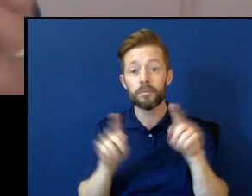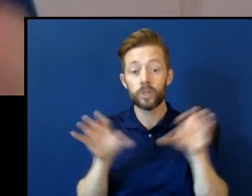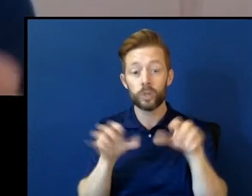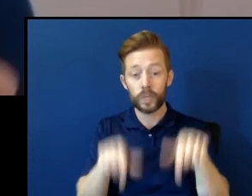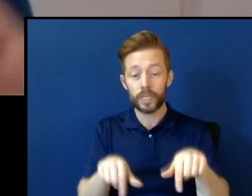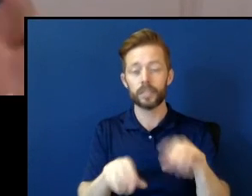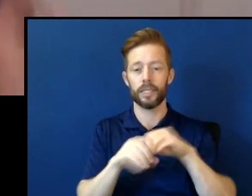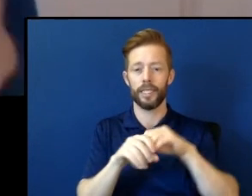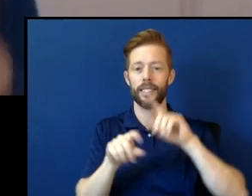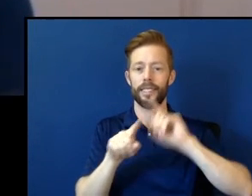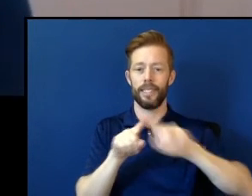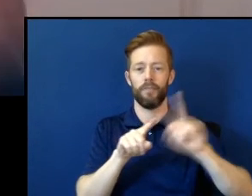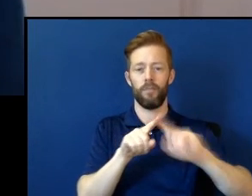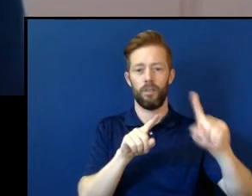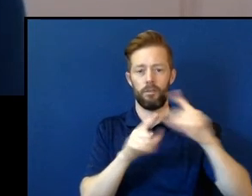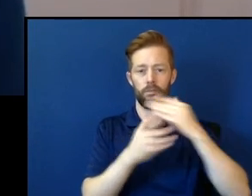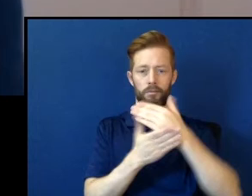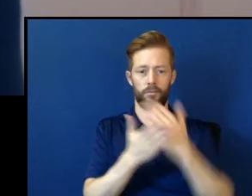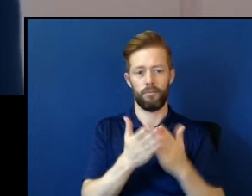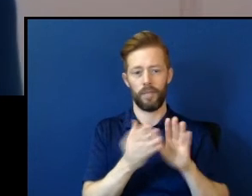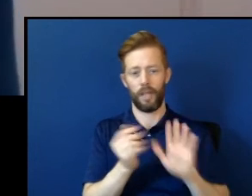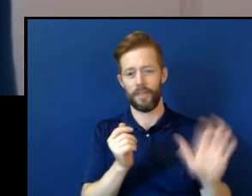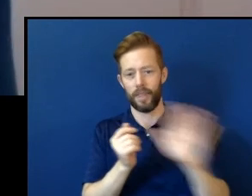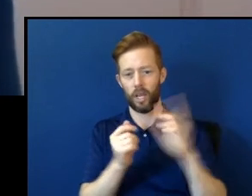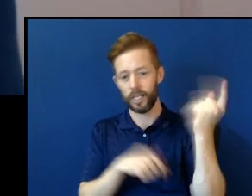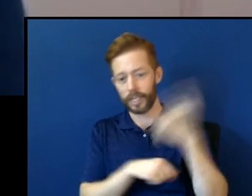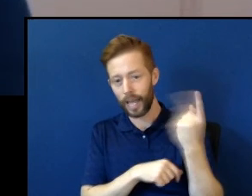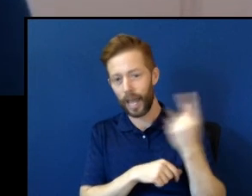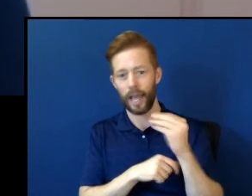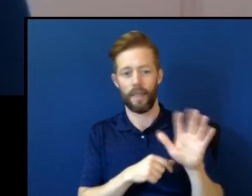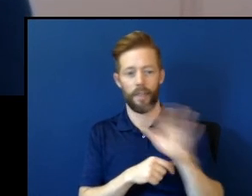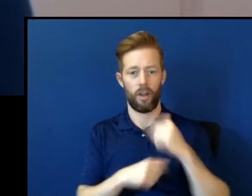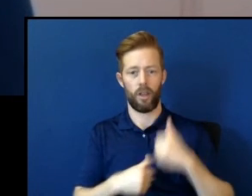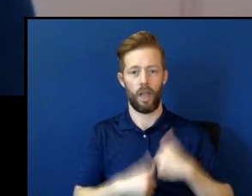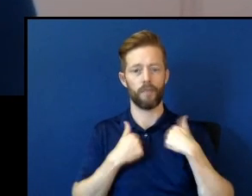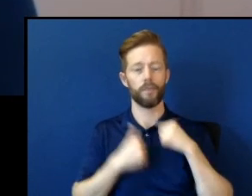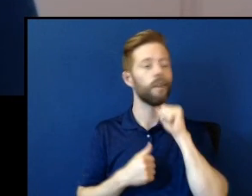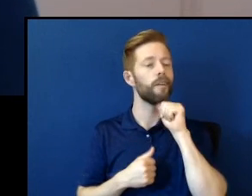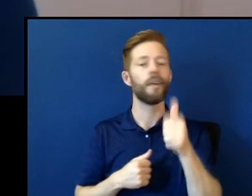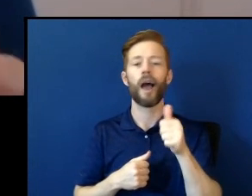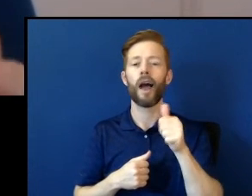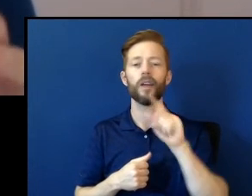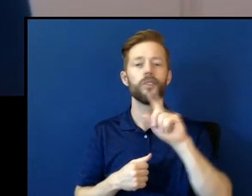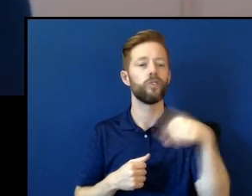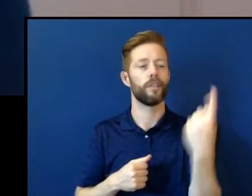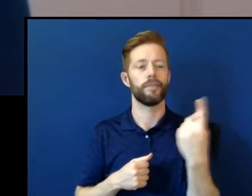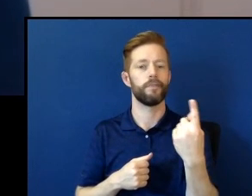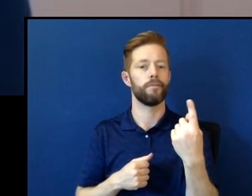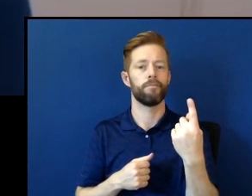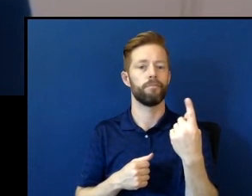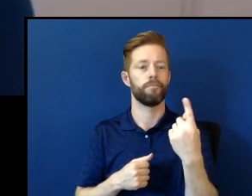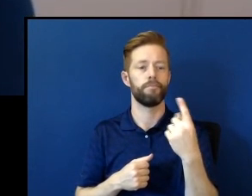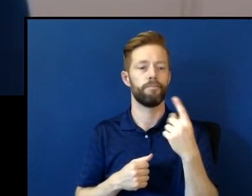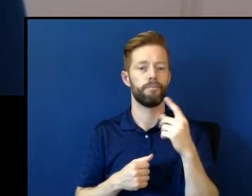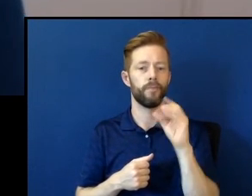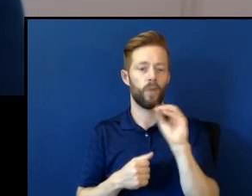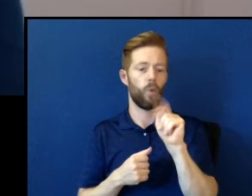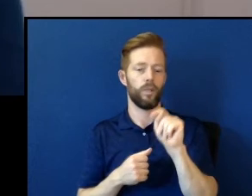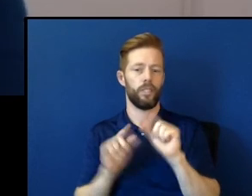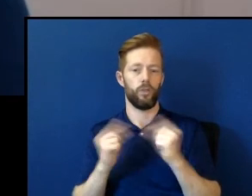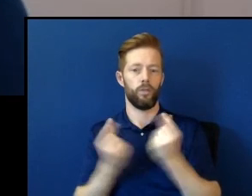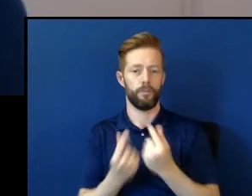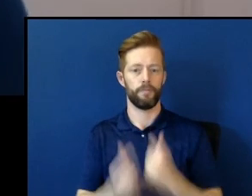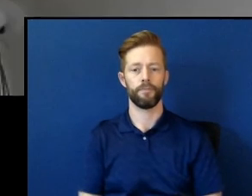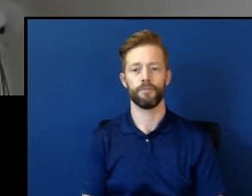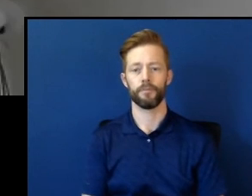able to do this in different aspects of their days and different aspects of their lives. And it's not just something that's an OT